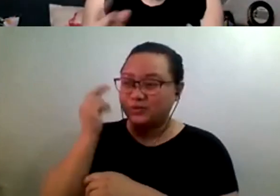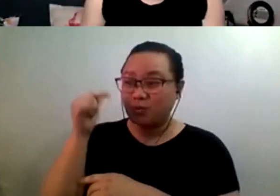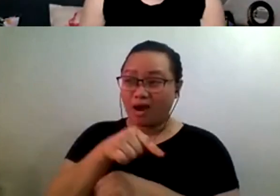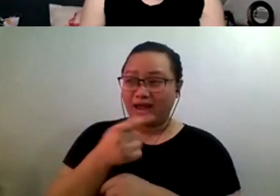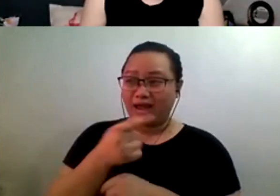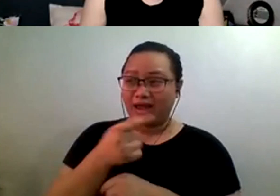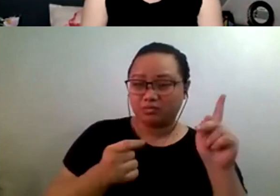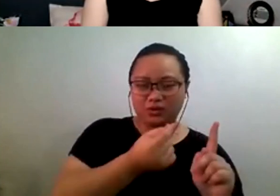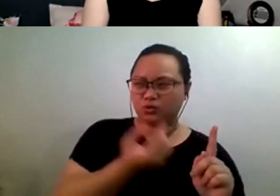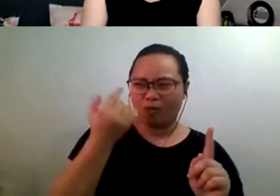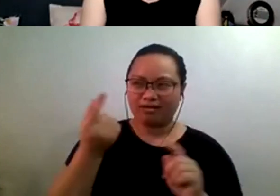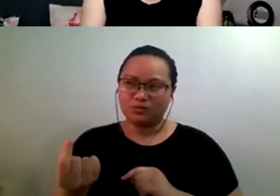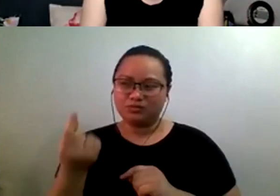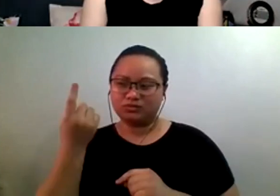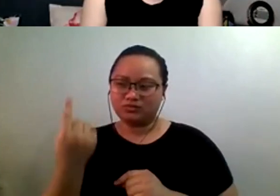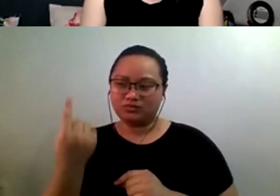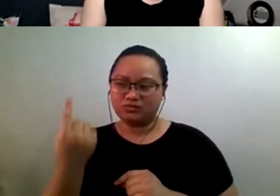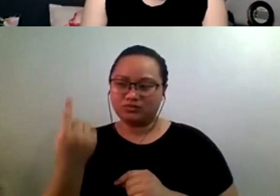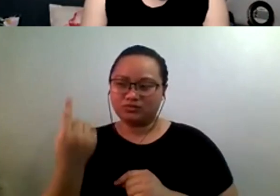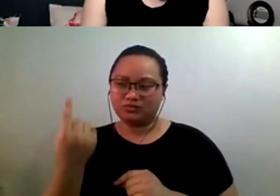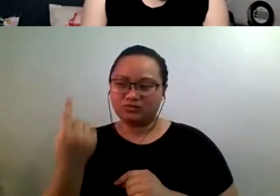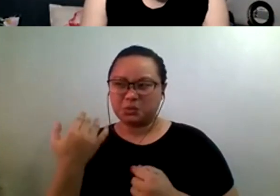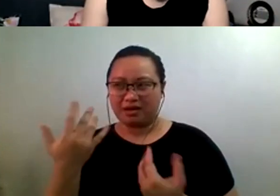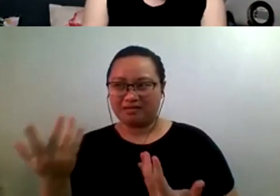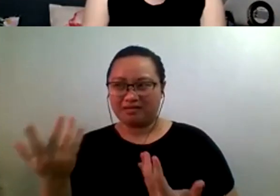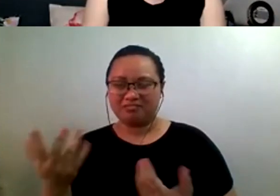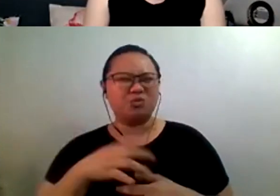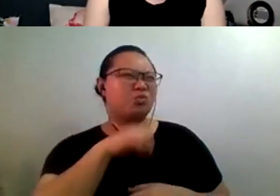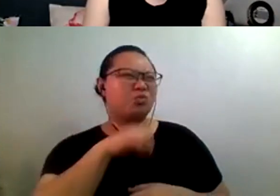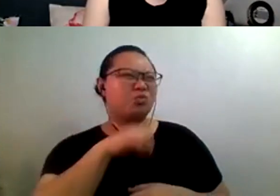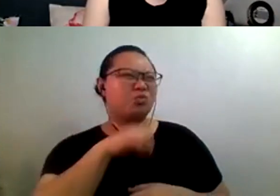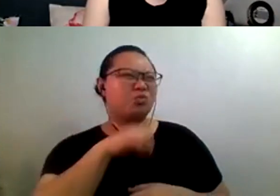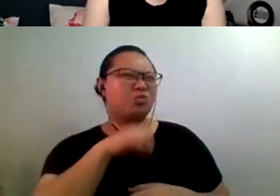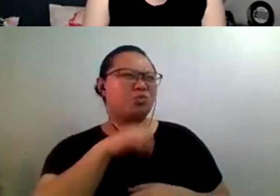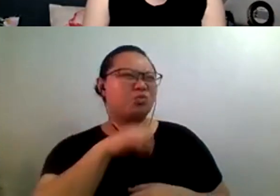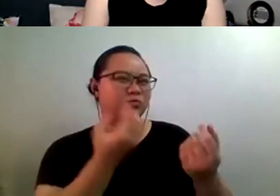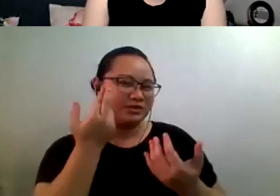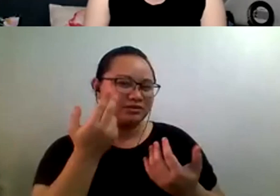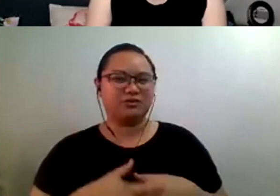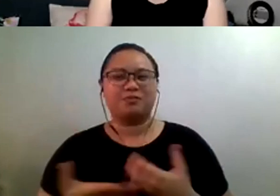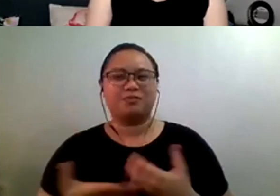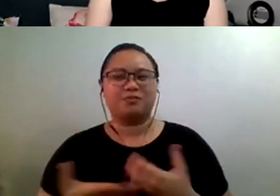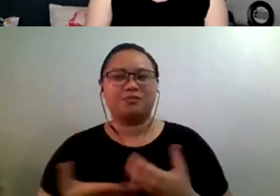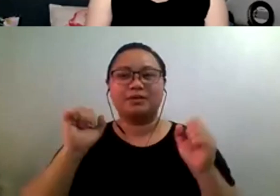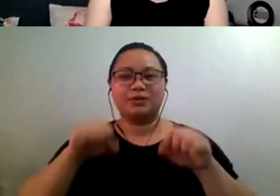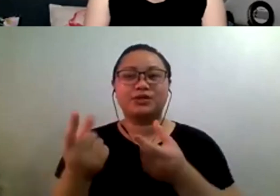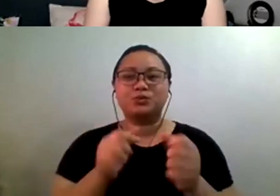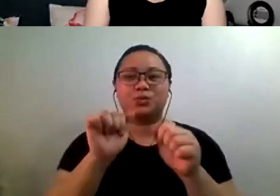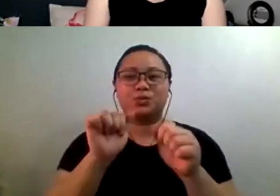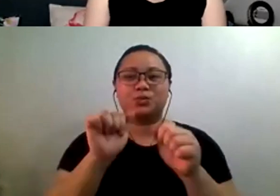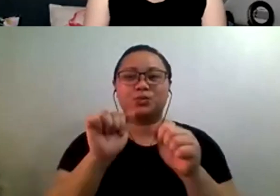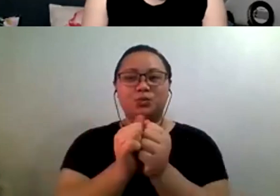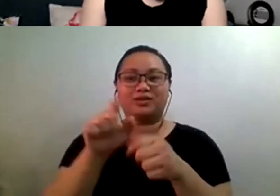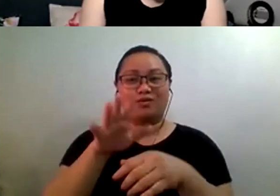story? And I would say that you can do it also with your friend. Maybe not the story, but you can use a